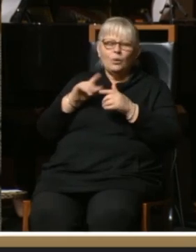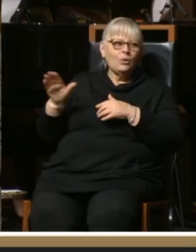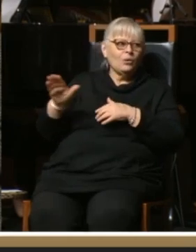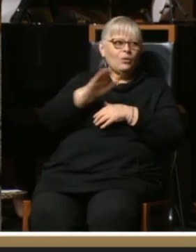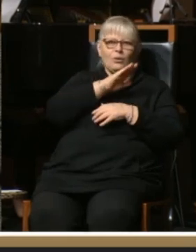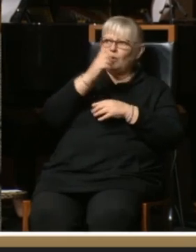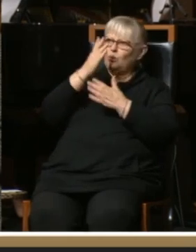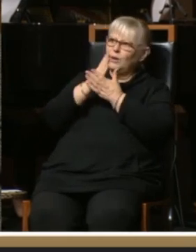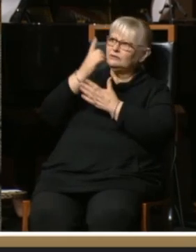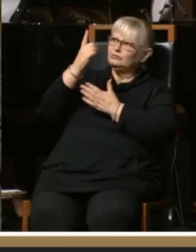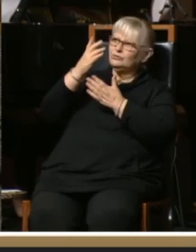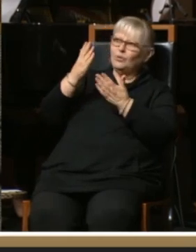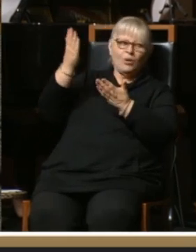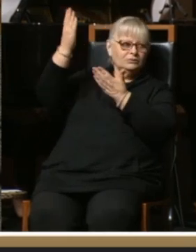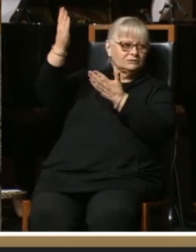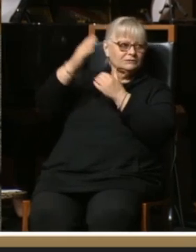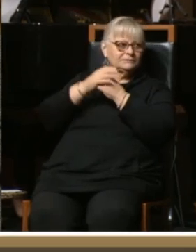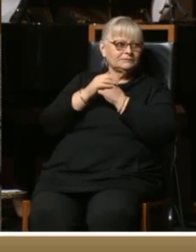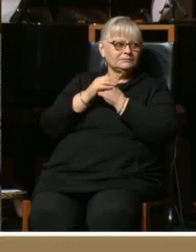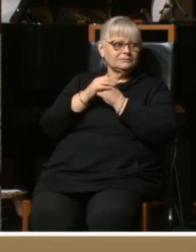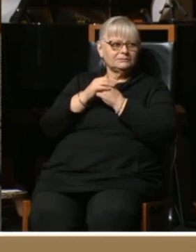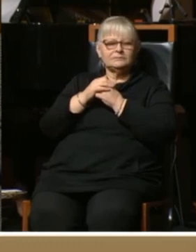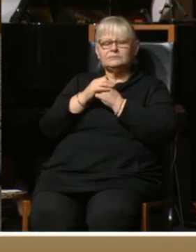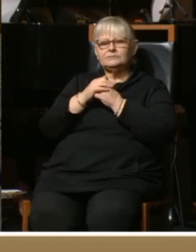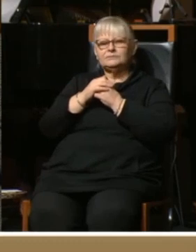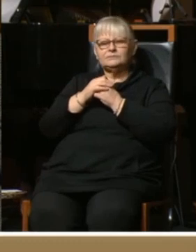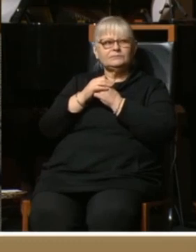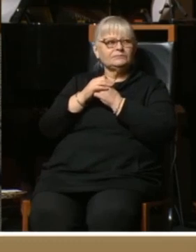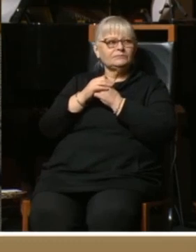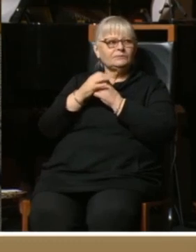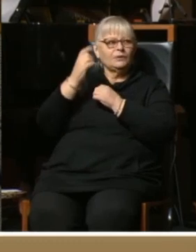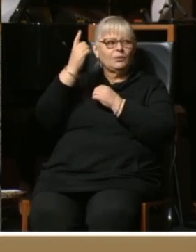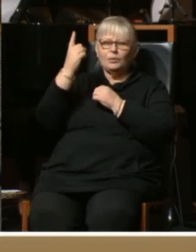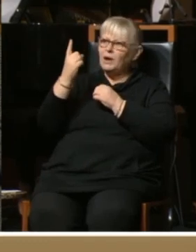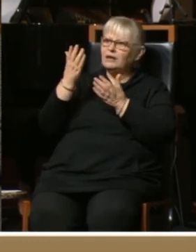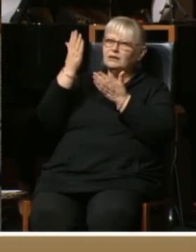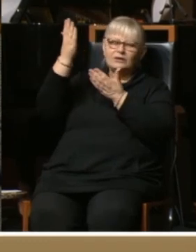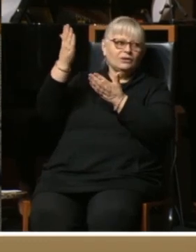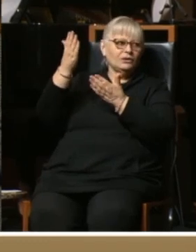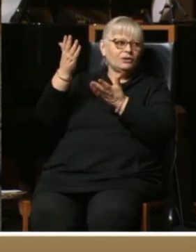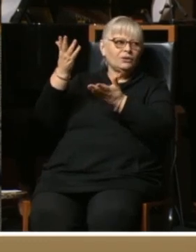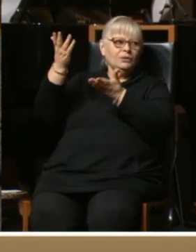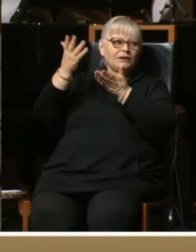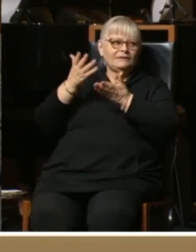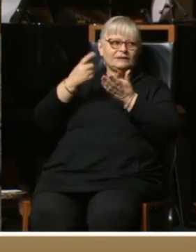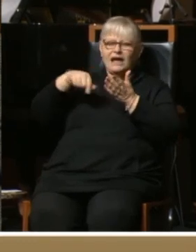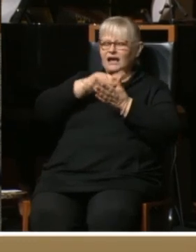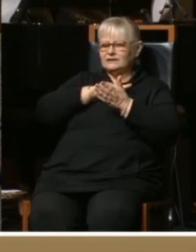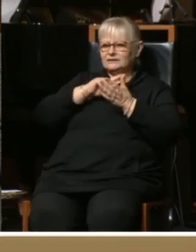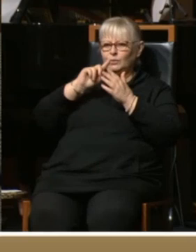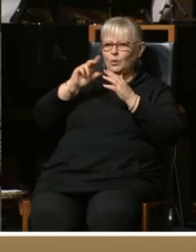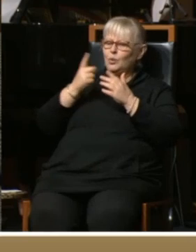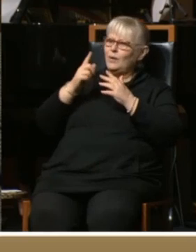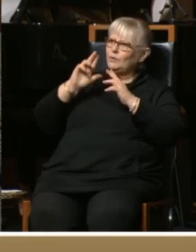true God, Allah, alone, worthy of worship. One who voluntarily surrenders their will to God